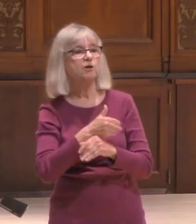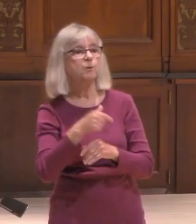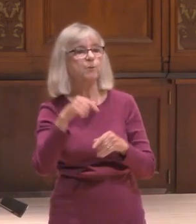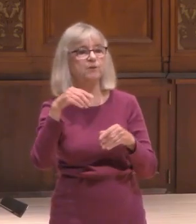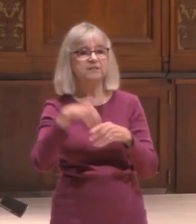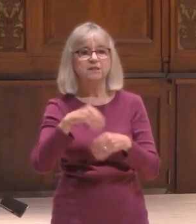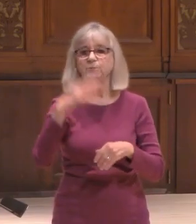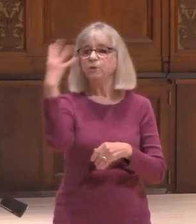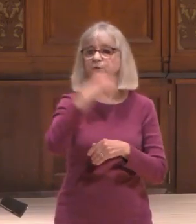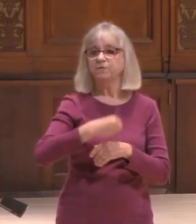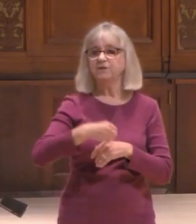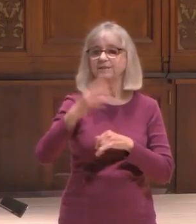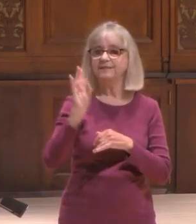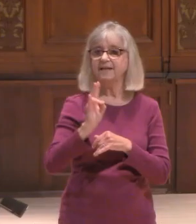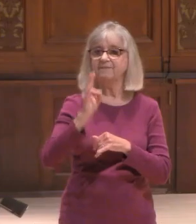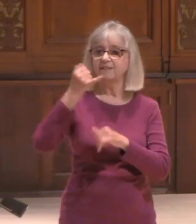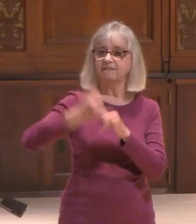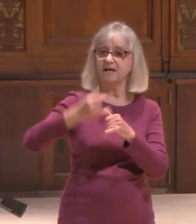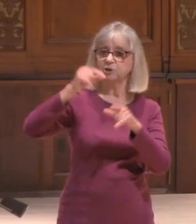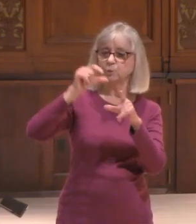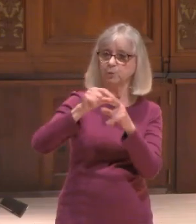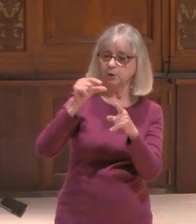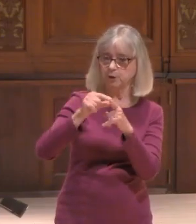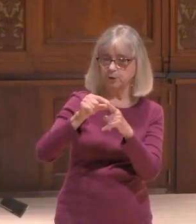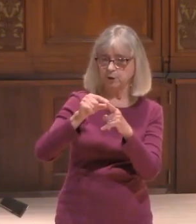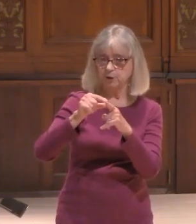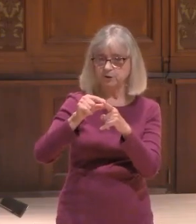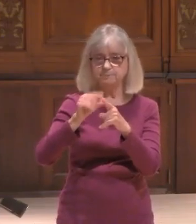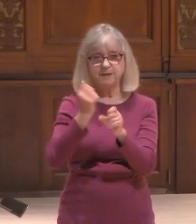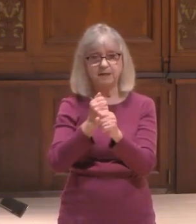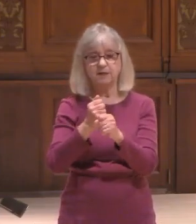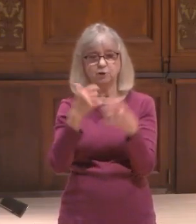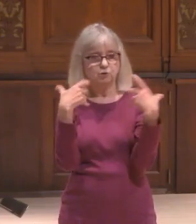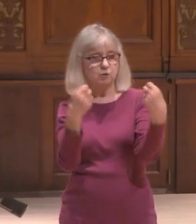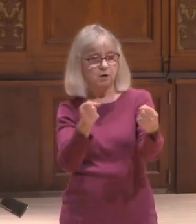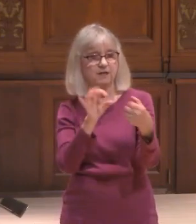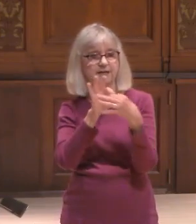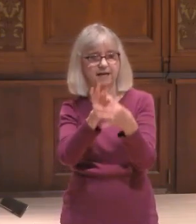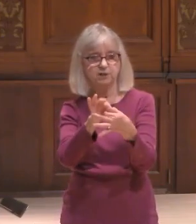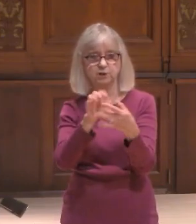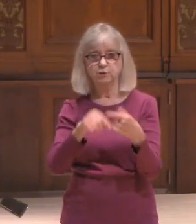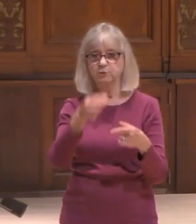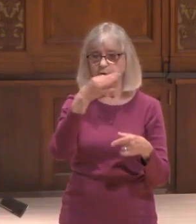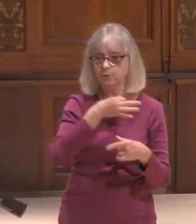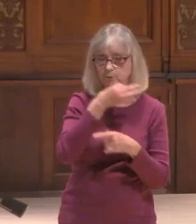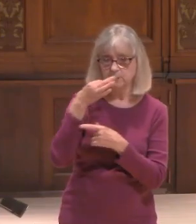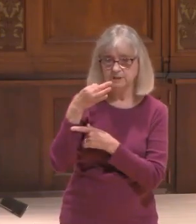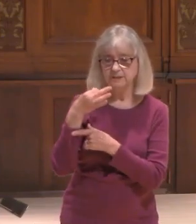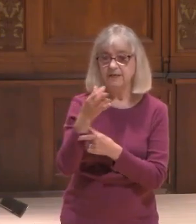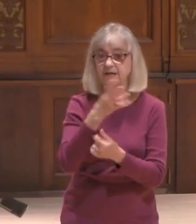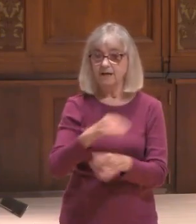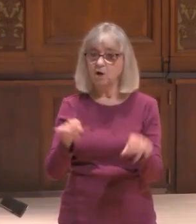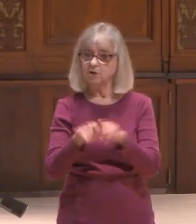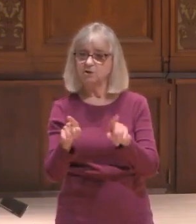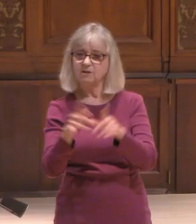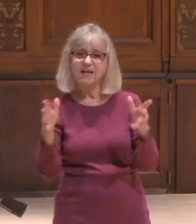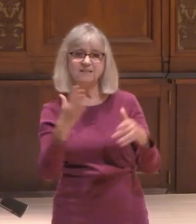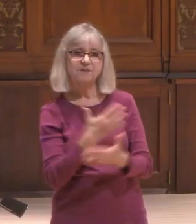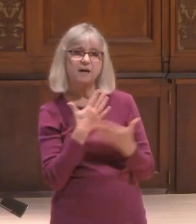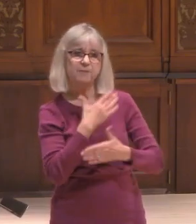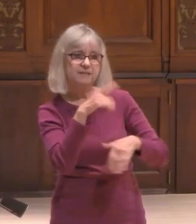words, and both of them making such strong connections in the youth group. So grateful. Also lots of happy